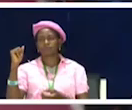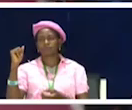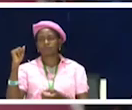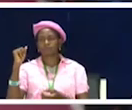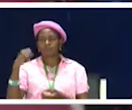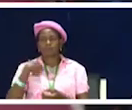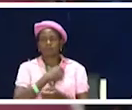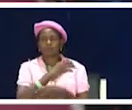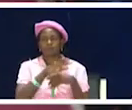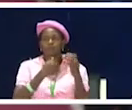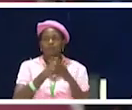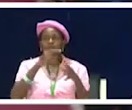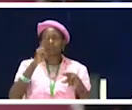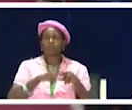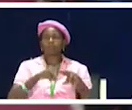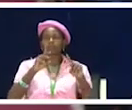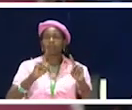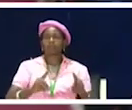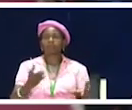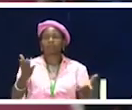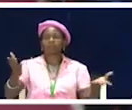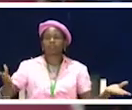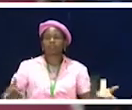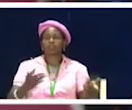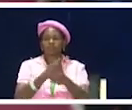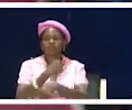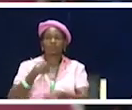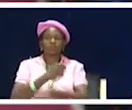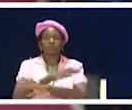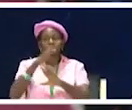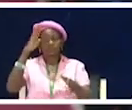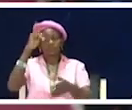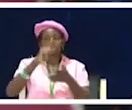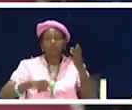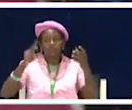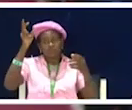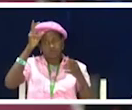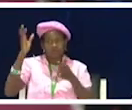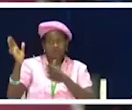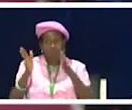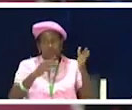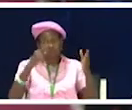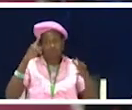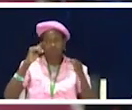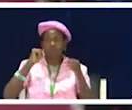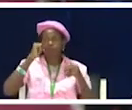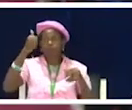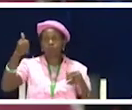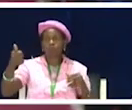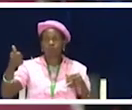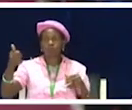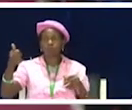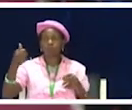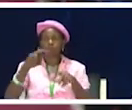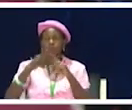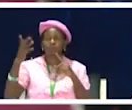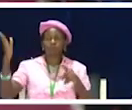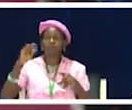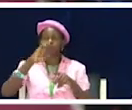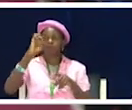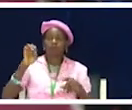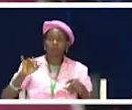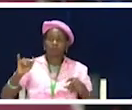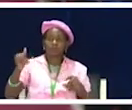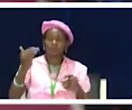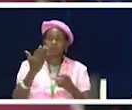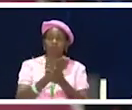We are all sitting down here today. We don't know what the devil has planned for tomorrow. But there is an everlasting